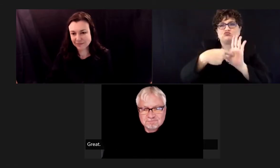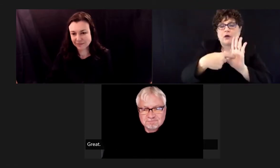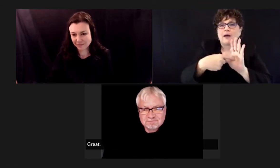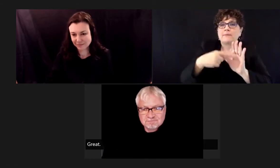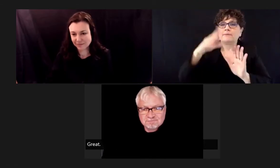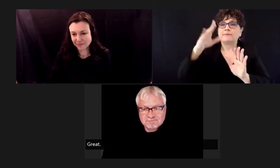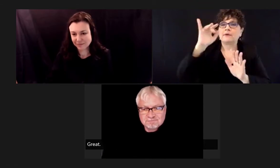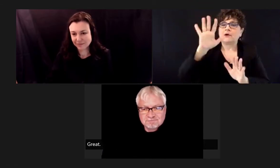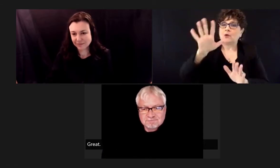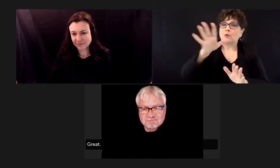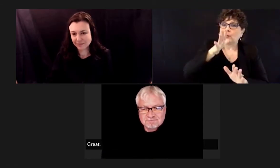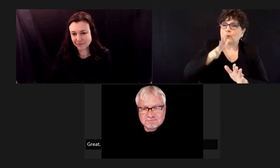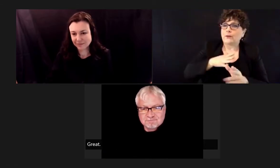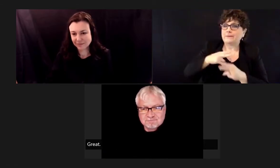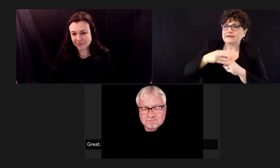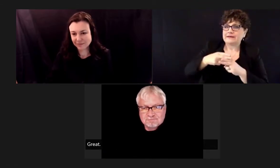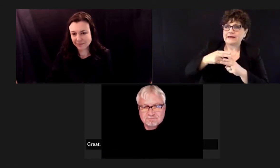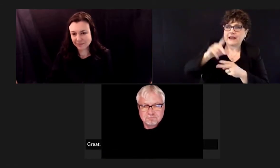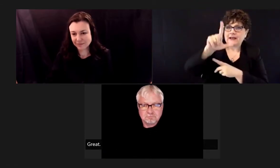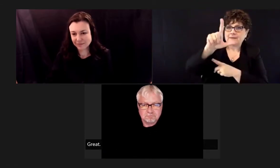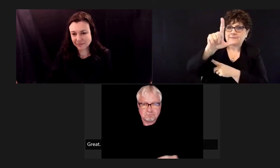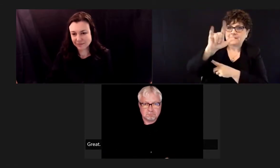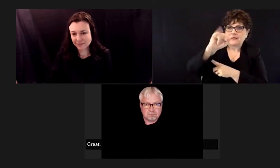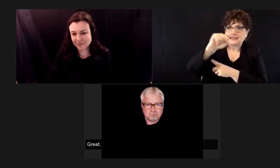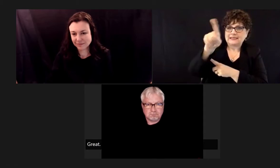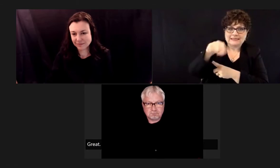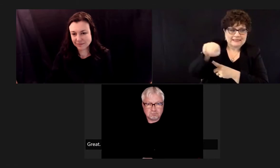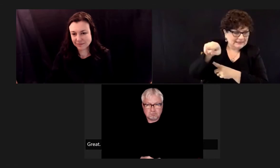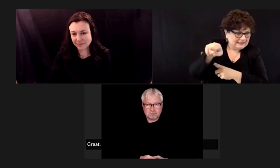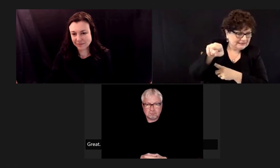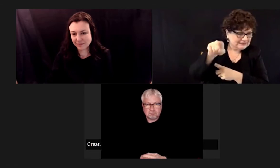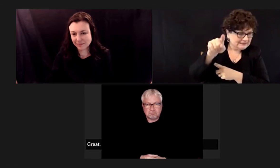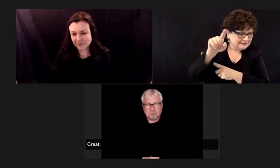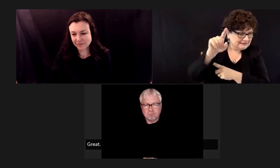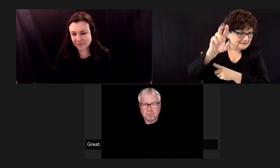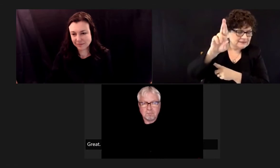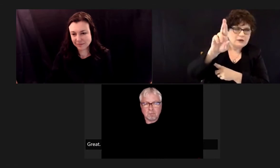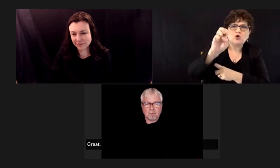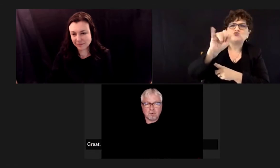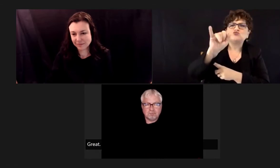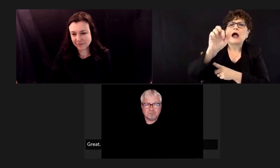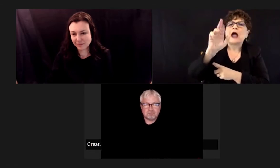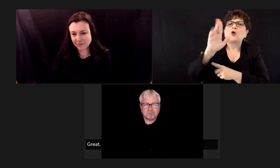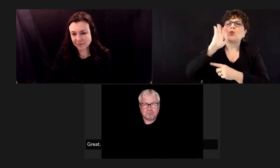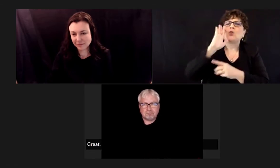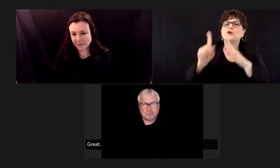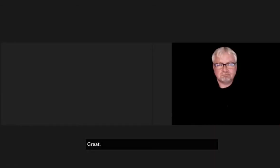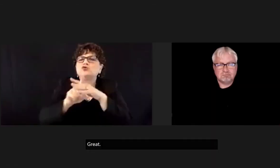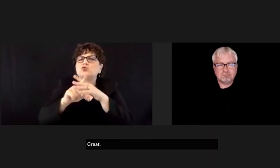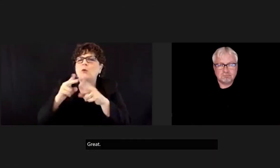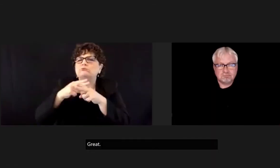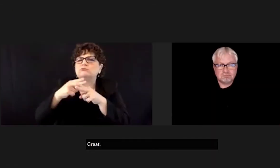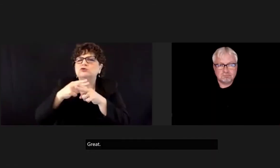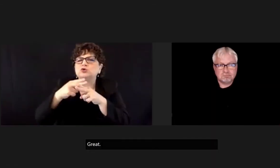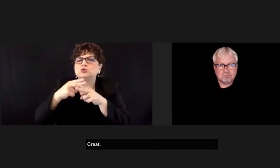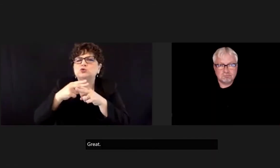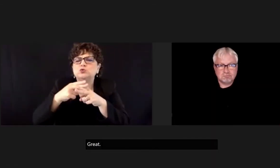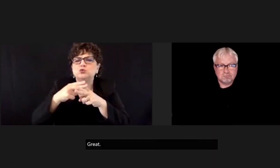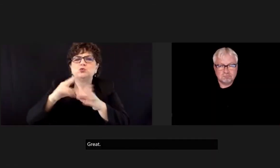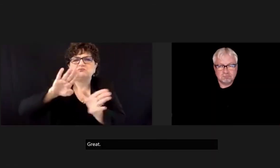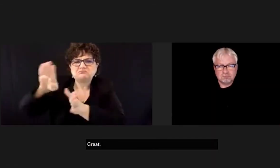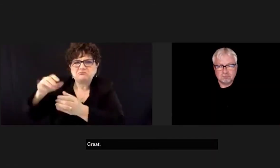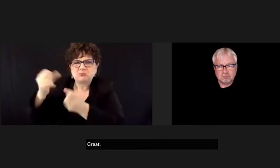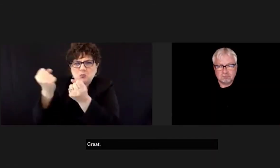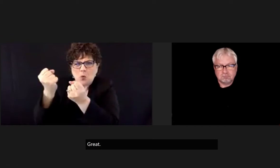While we're waiting for the next representative, there is an individual named Liz